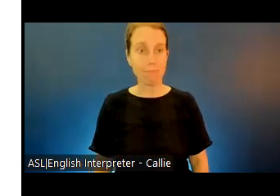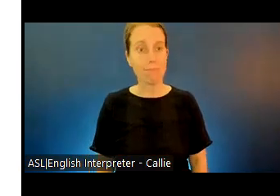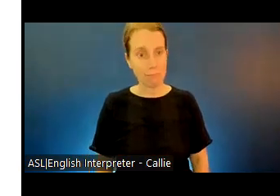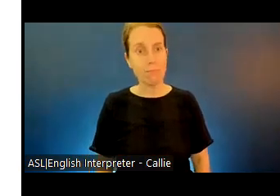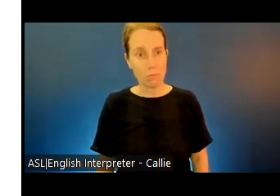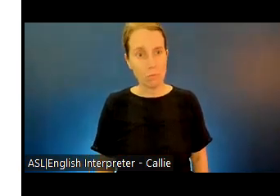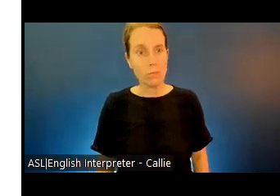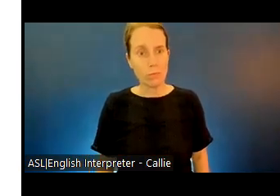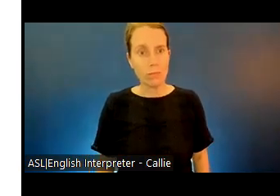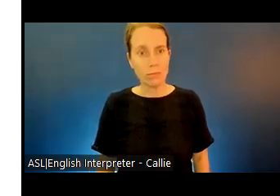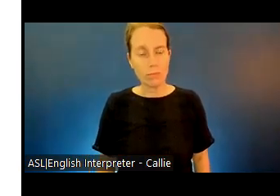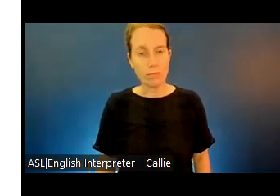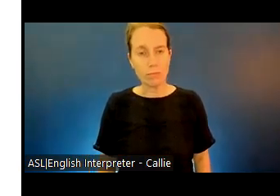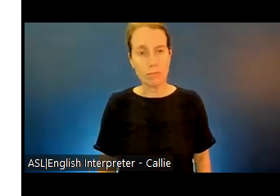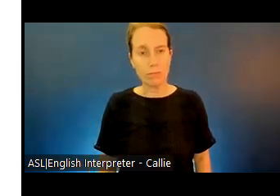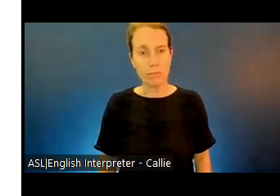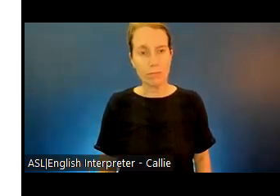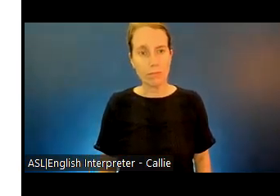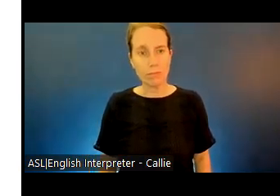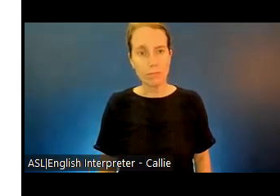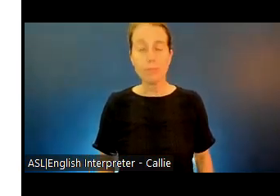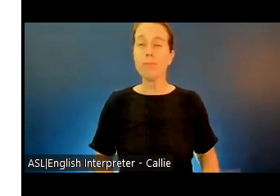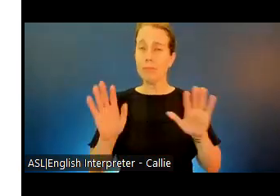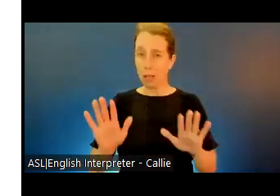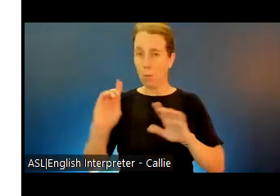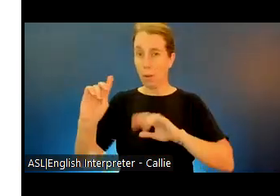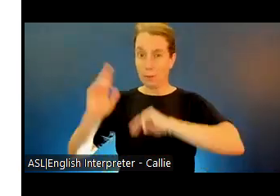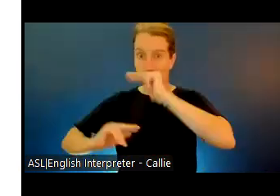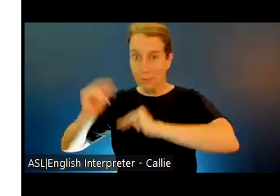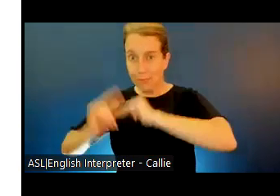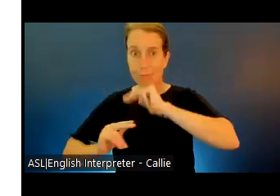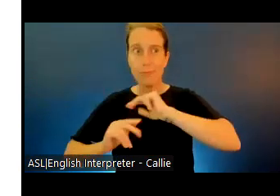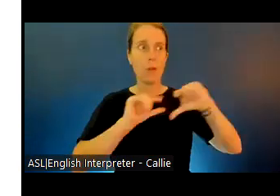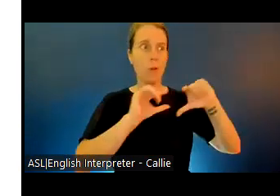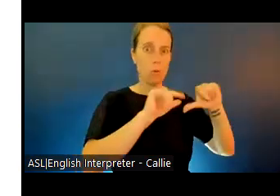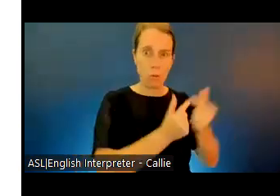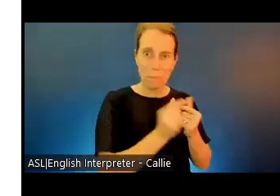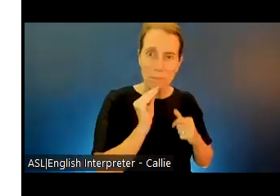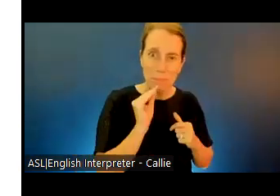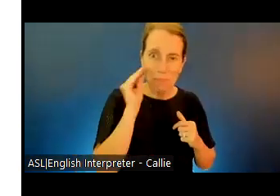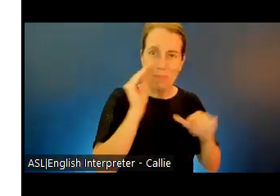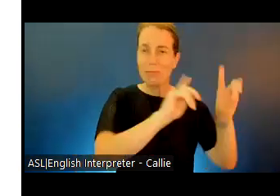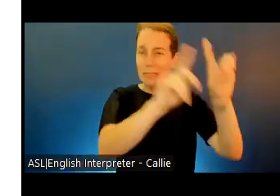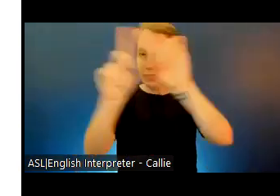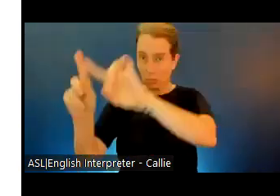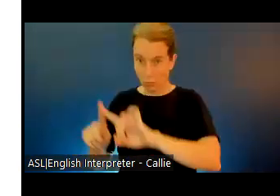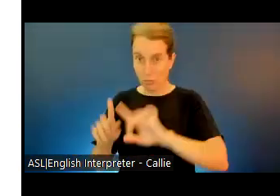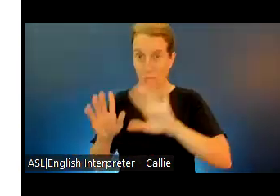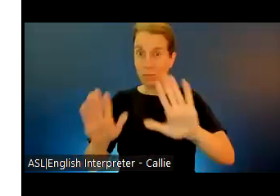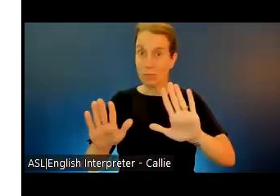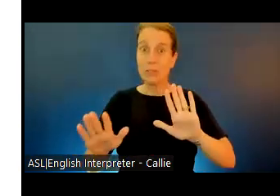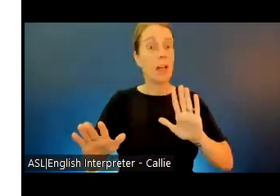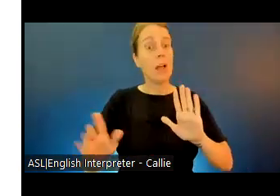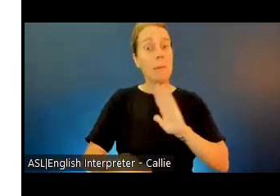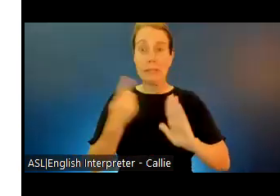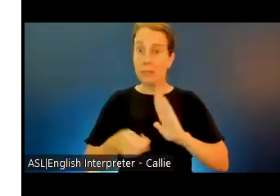So we talked a lot about facilities and placements, but of course, a lot of our individuals and family members reside in the community. So